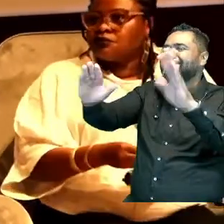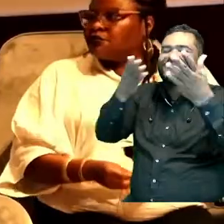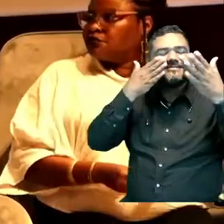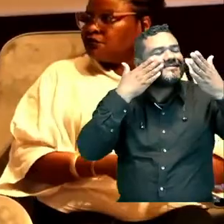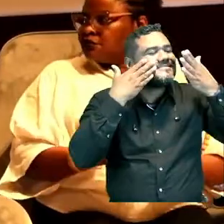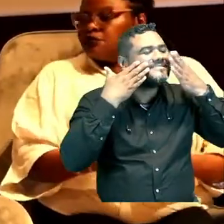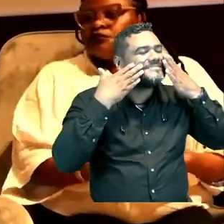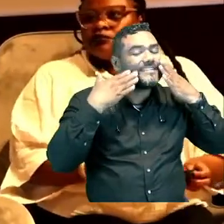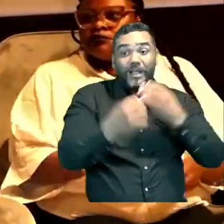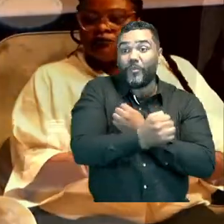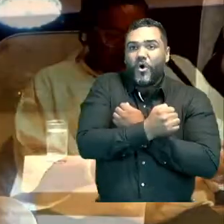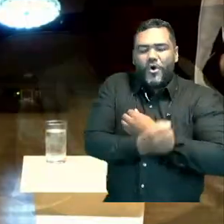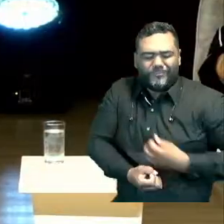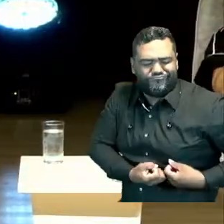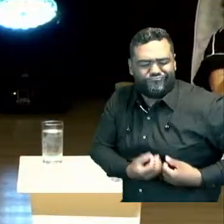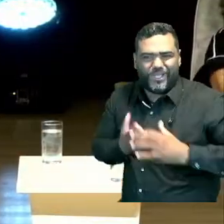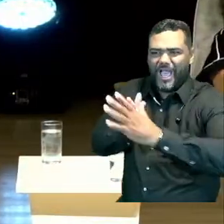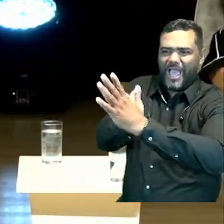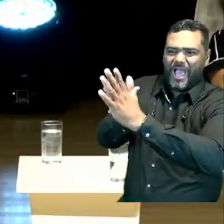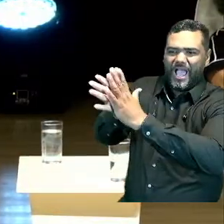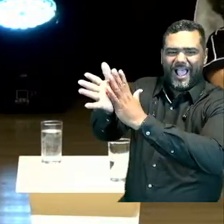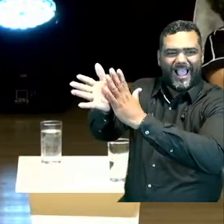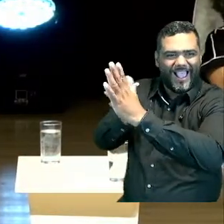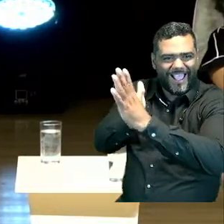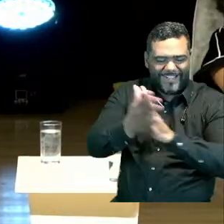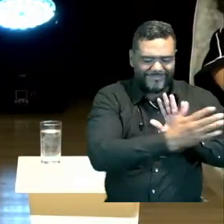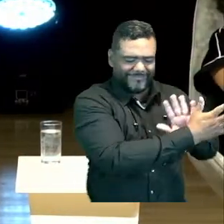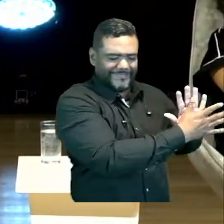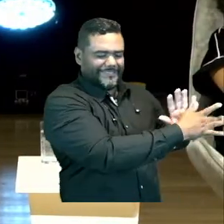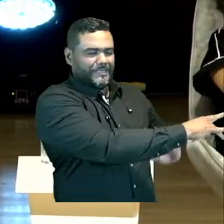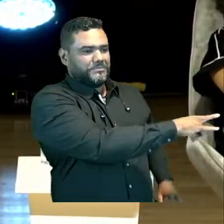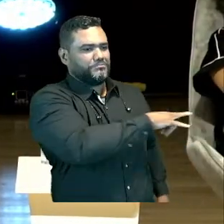expressions of tenderness. We're full of love, we're not full of hate.